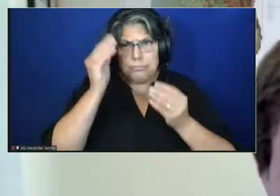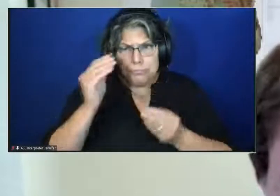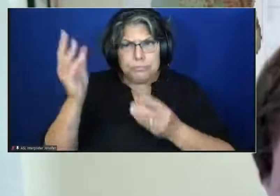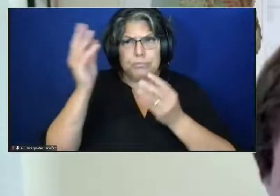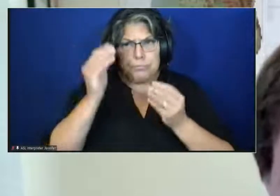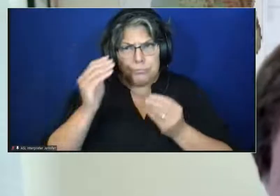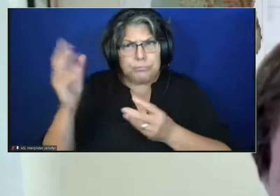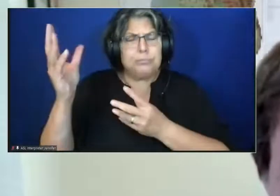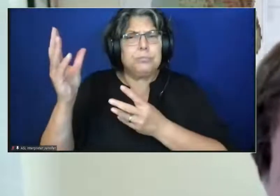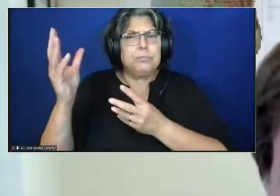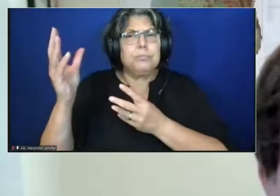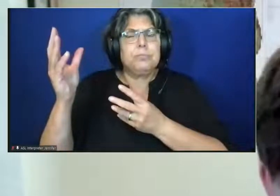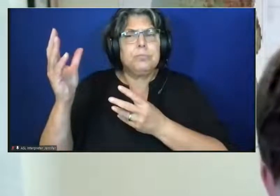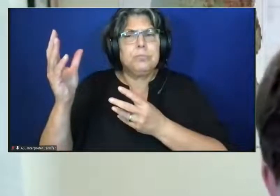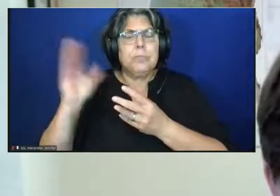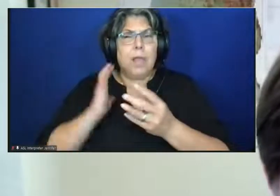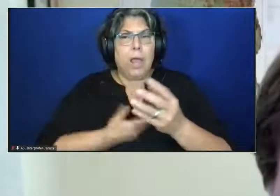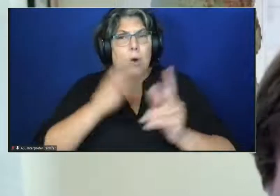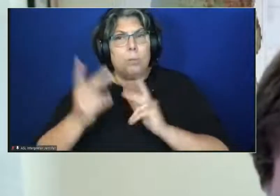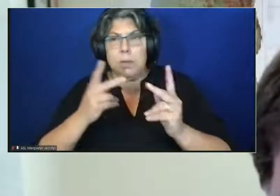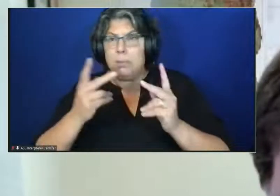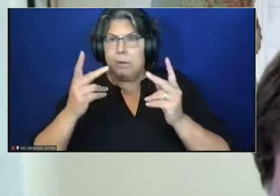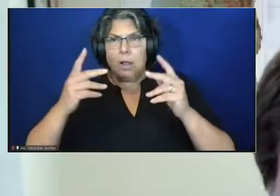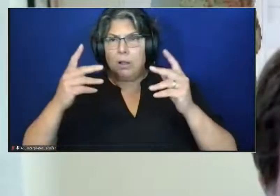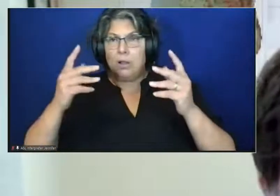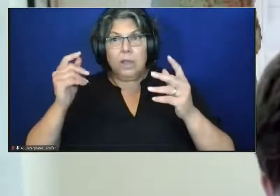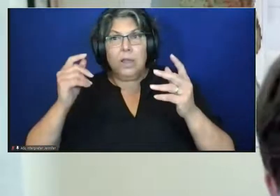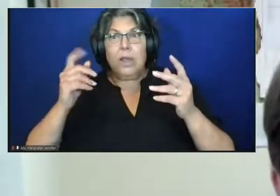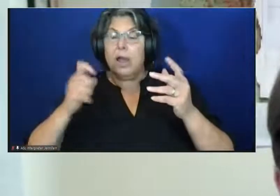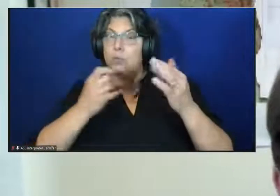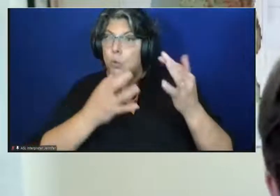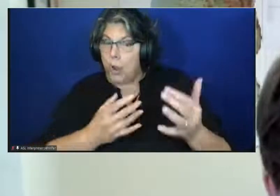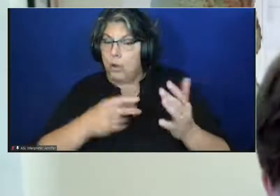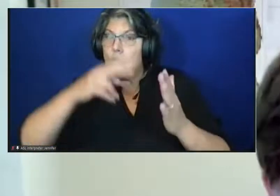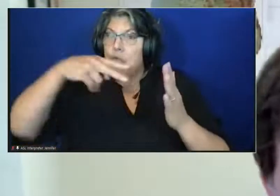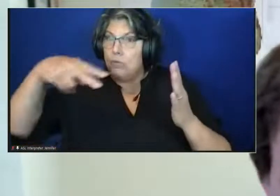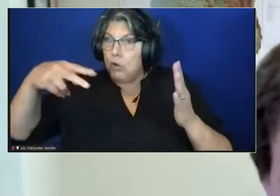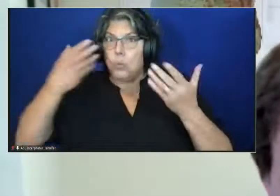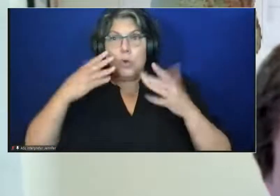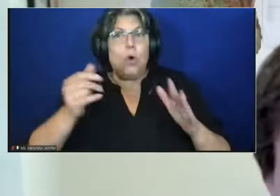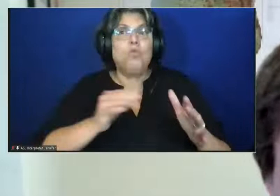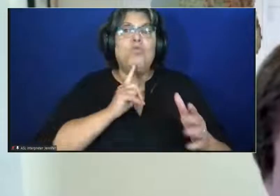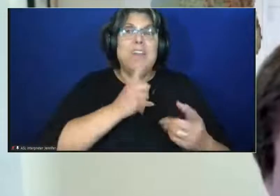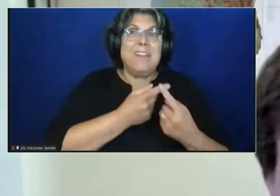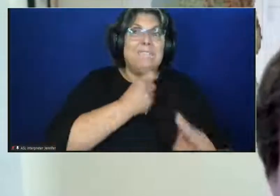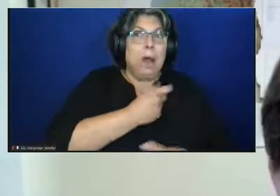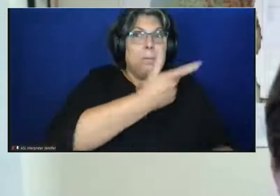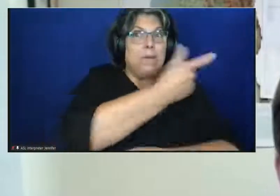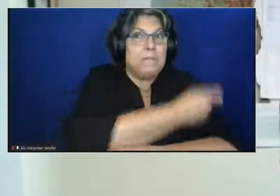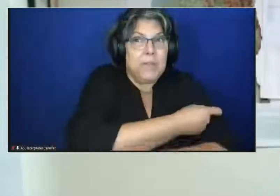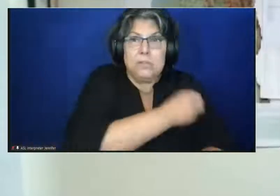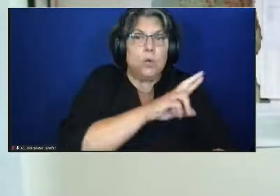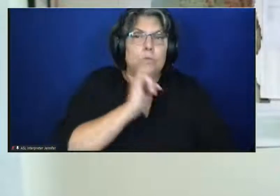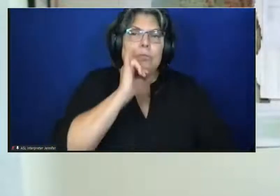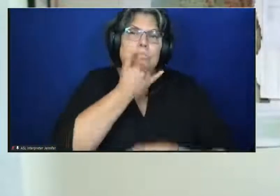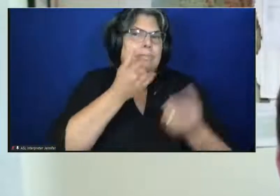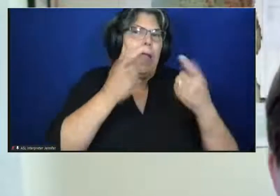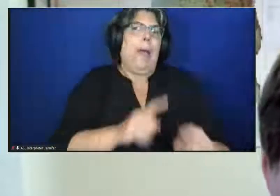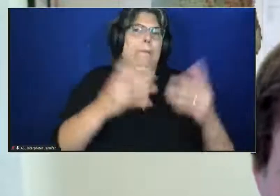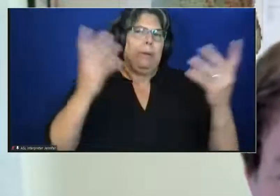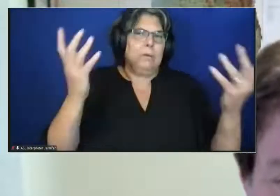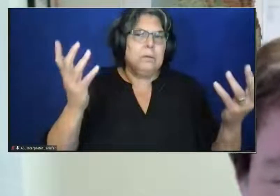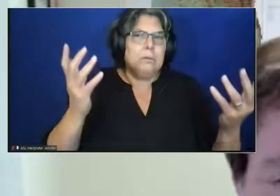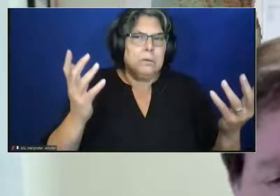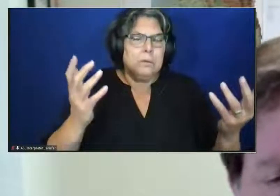Until they are reviewed, we don't really know if they are cause and effect, but a thorough review is done for all of